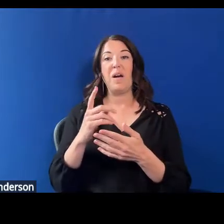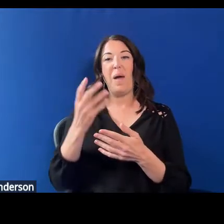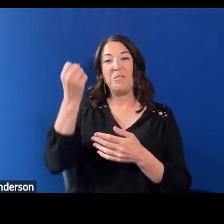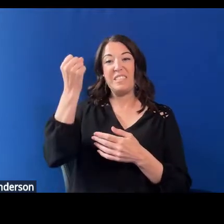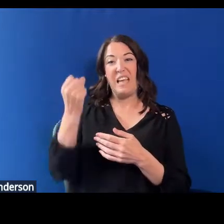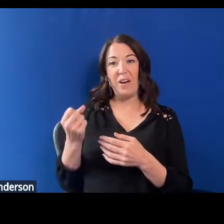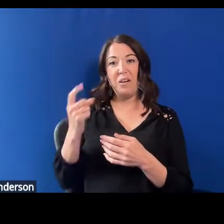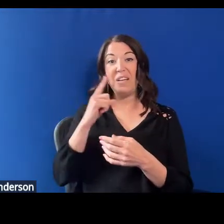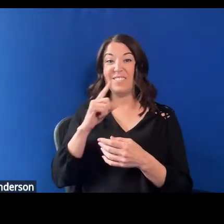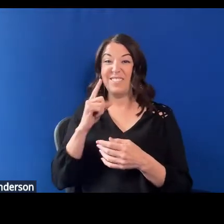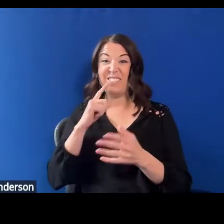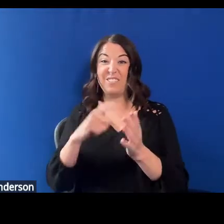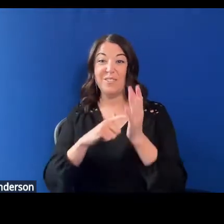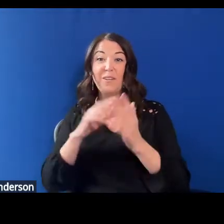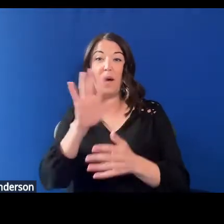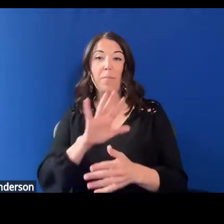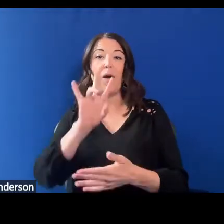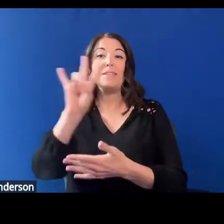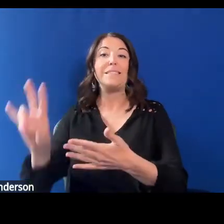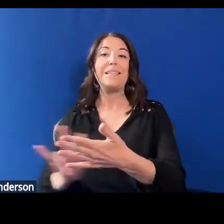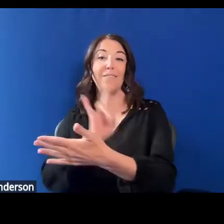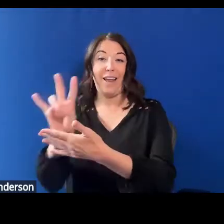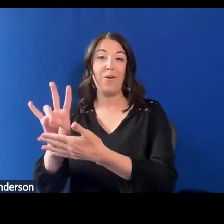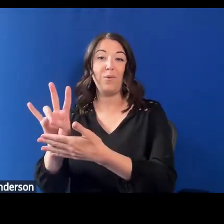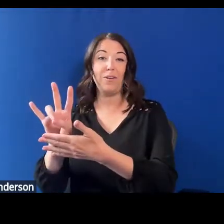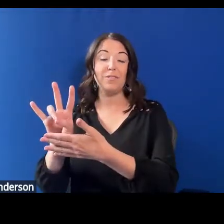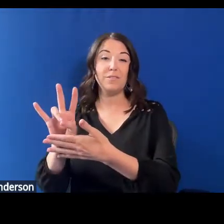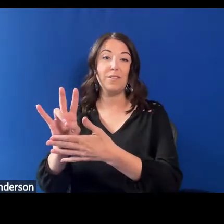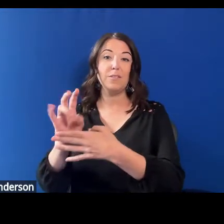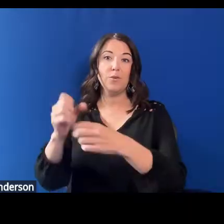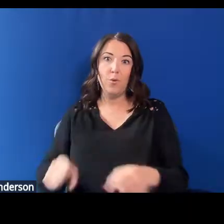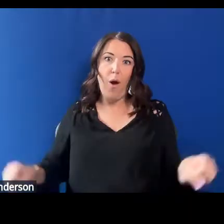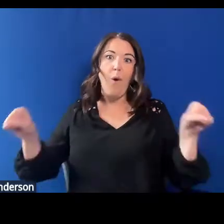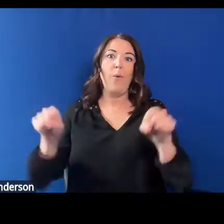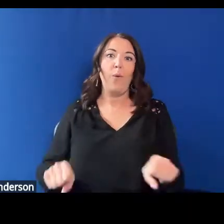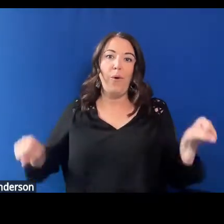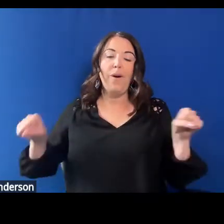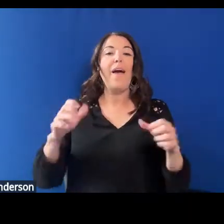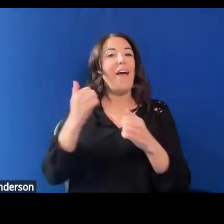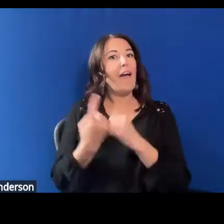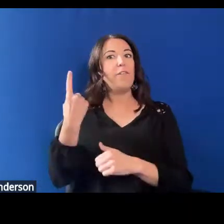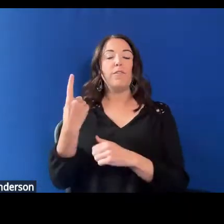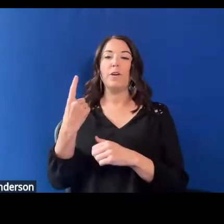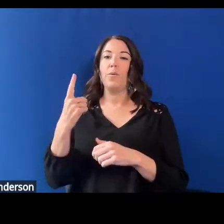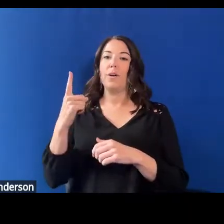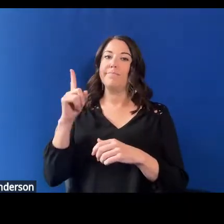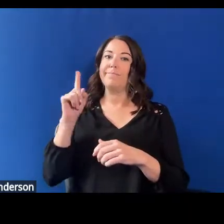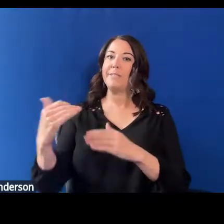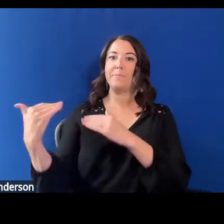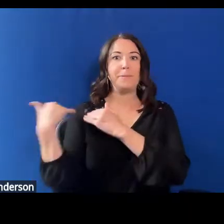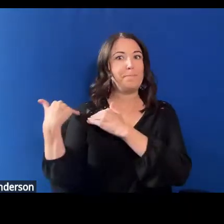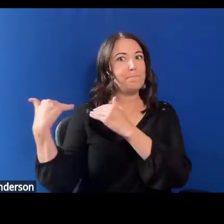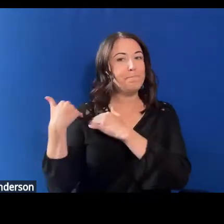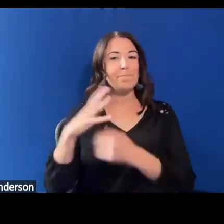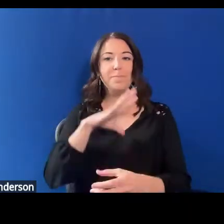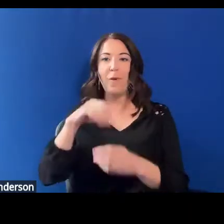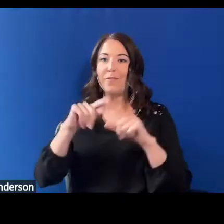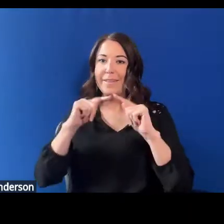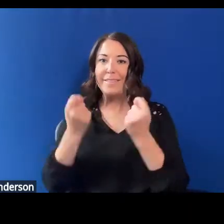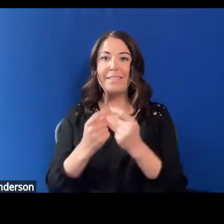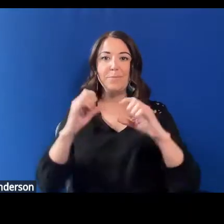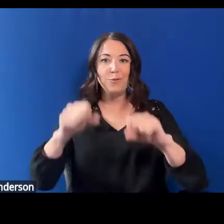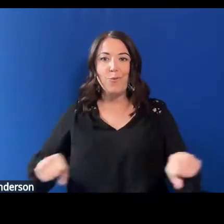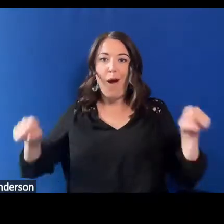7 hours. Everyone did their part in rowing the boat, and shout out to the staff